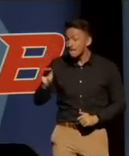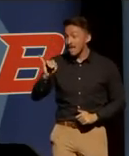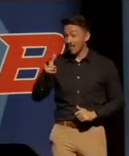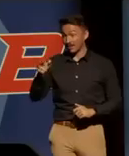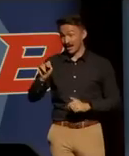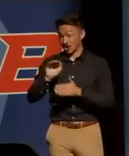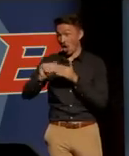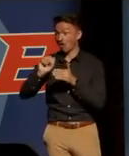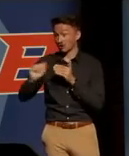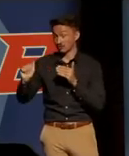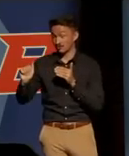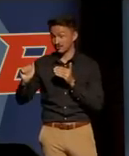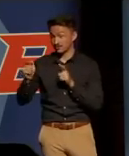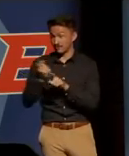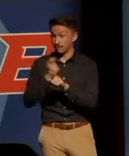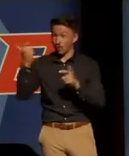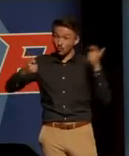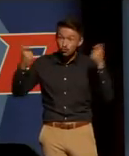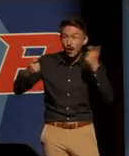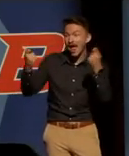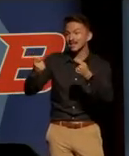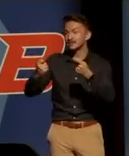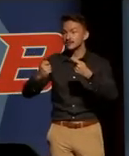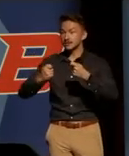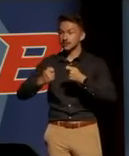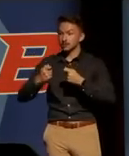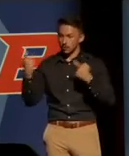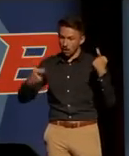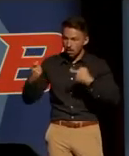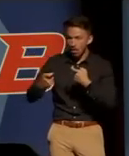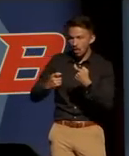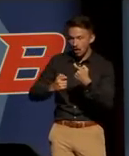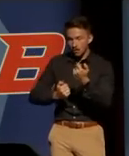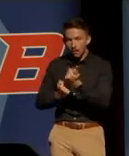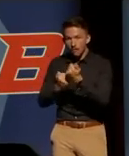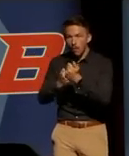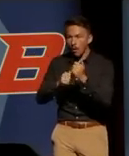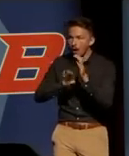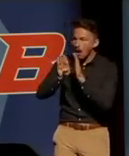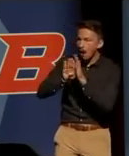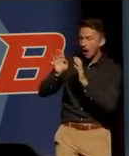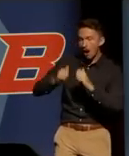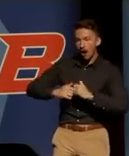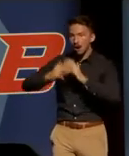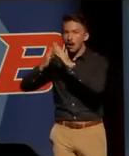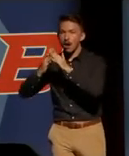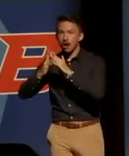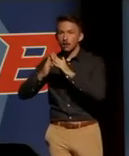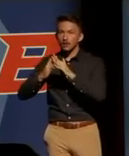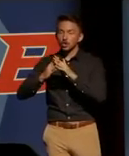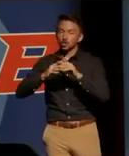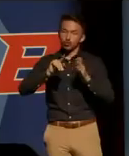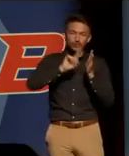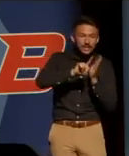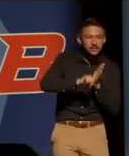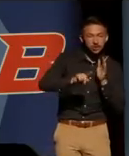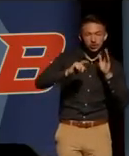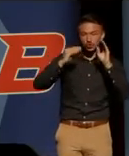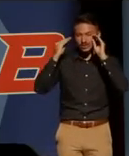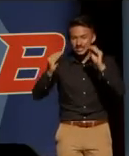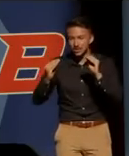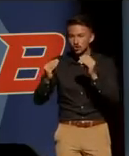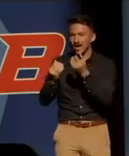helped make it possible for us to teach, research, and serve safely and together.